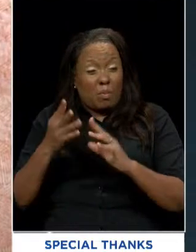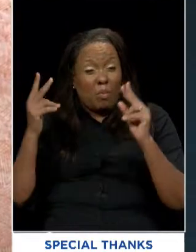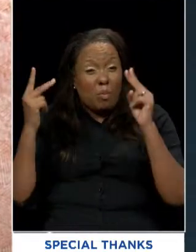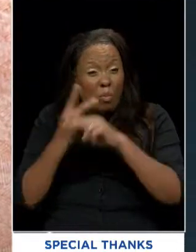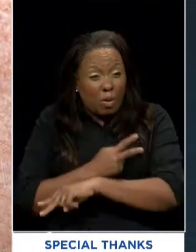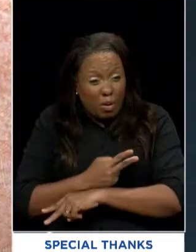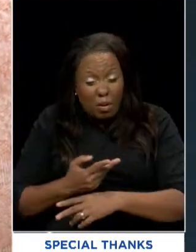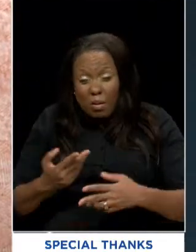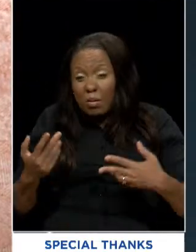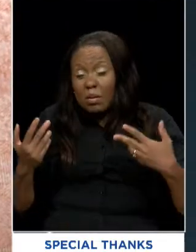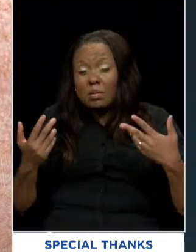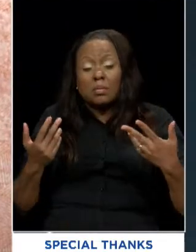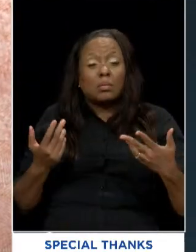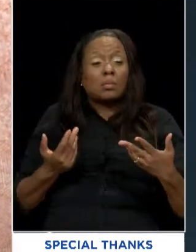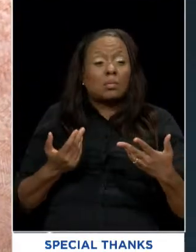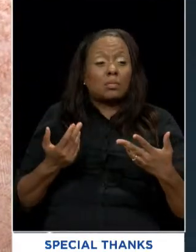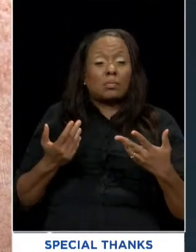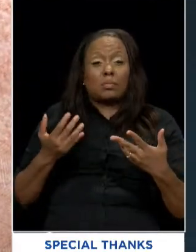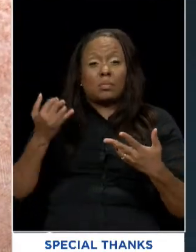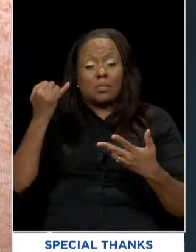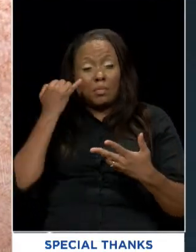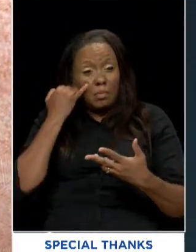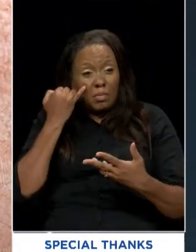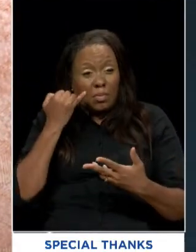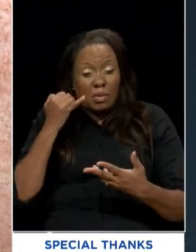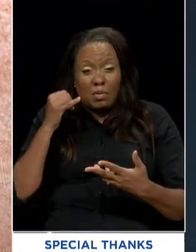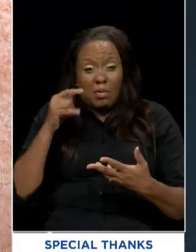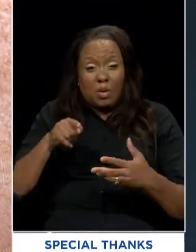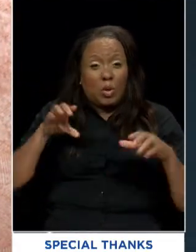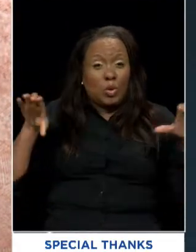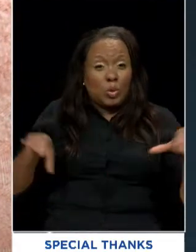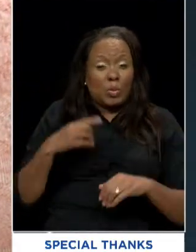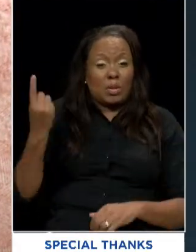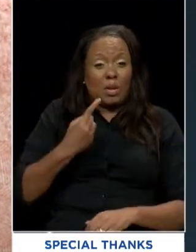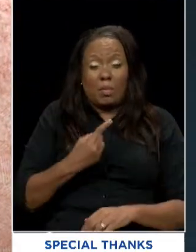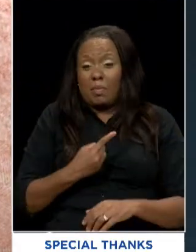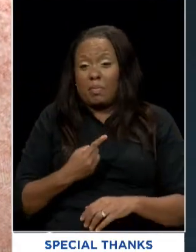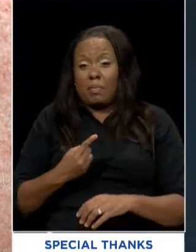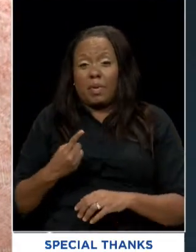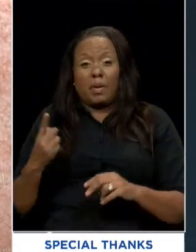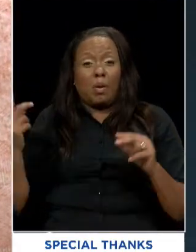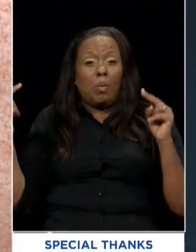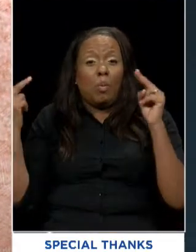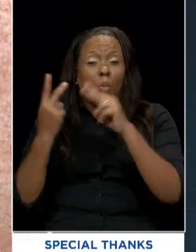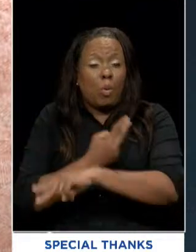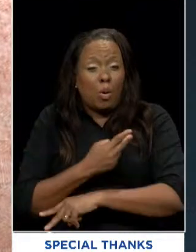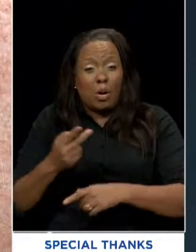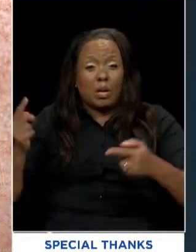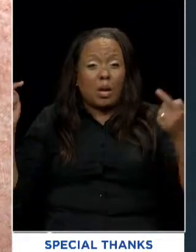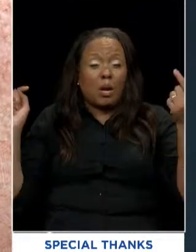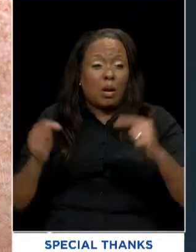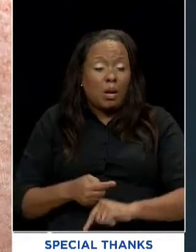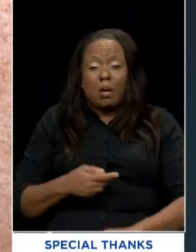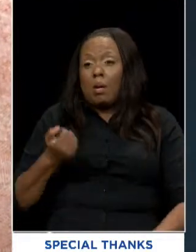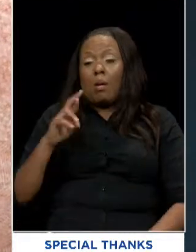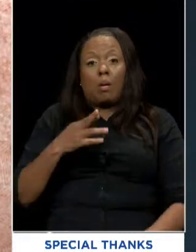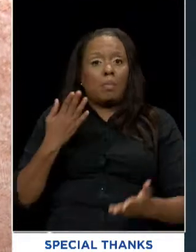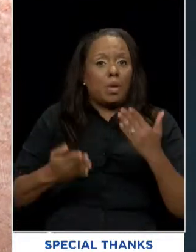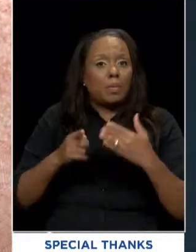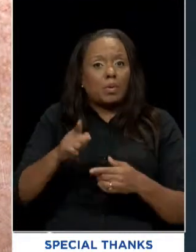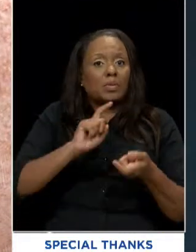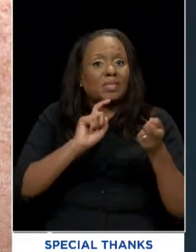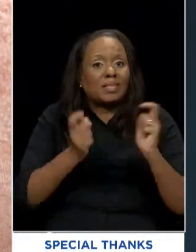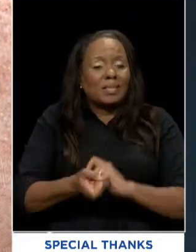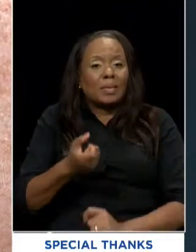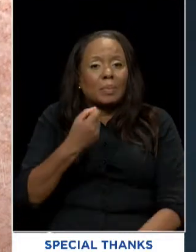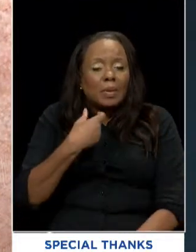time frames, if there's any activity that worsens it, if there's anything that you do that helps it, if there's any change to your medication,